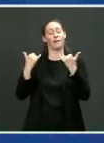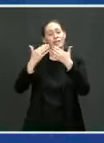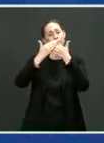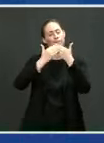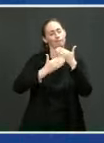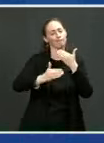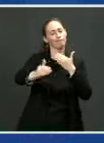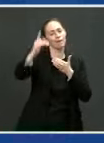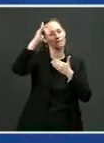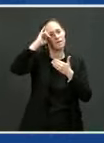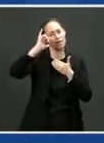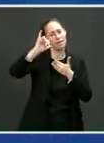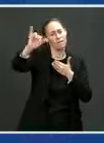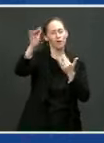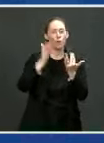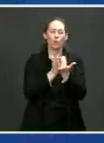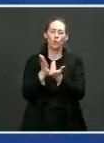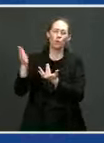get